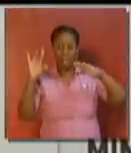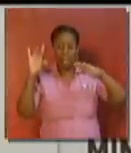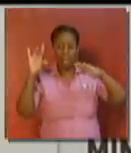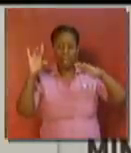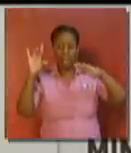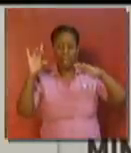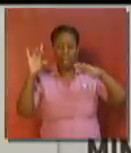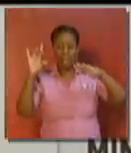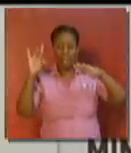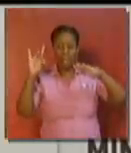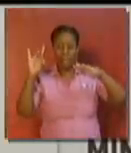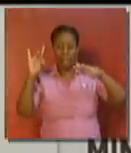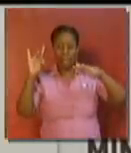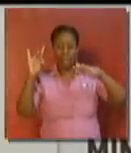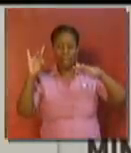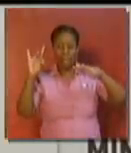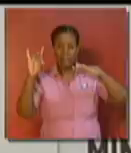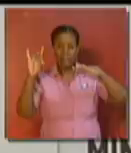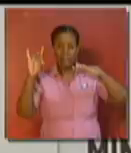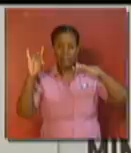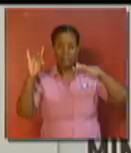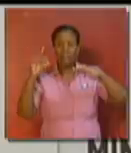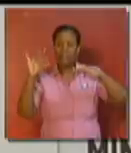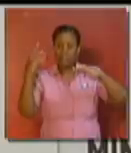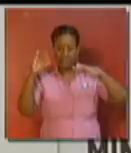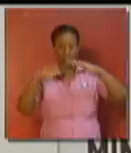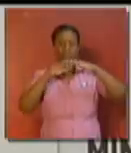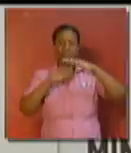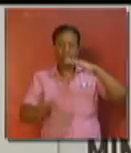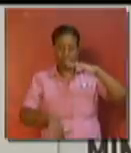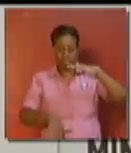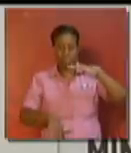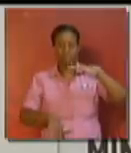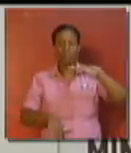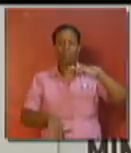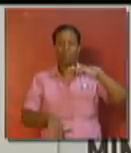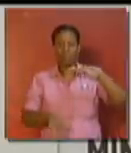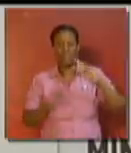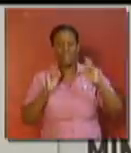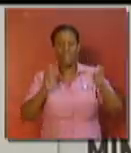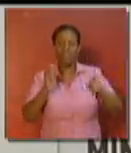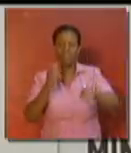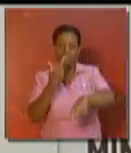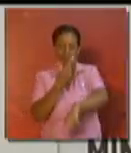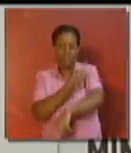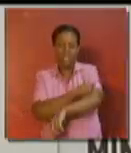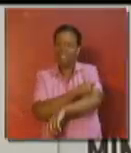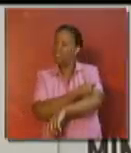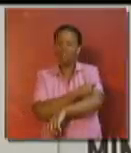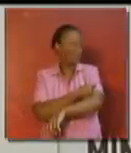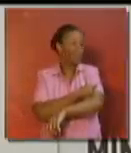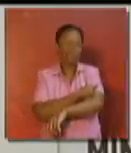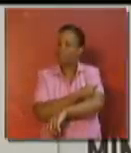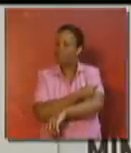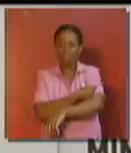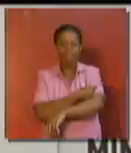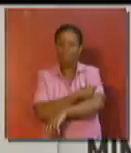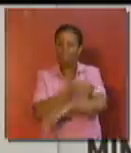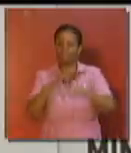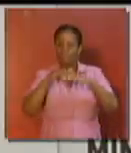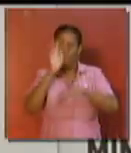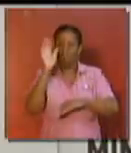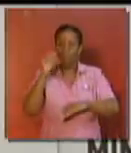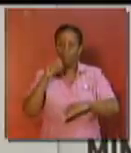these vaccines are being followed. We simply, in our country, we do not have enough clinical data from